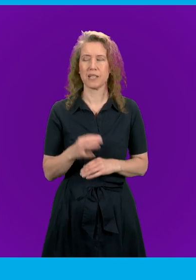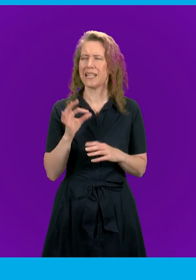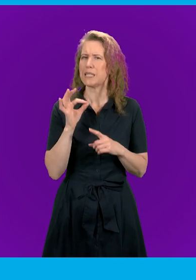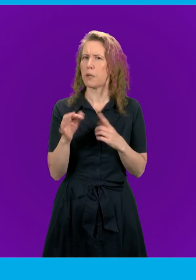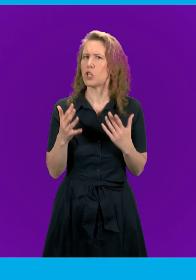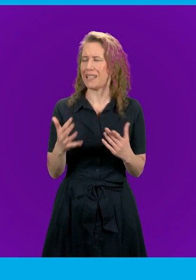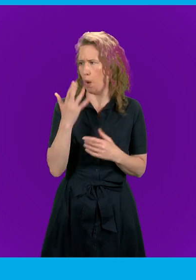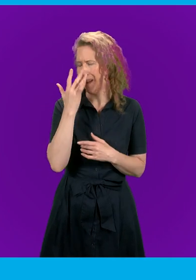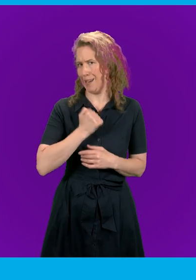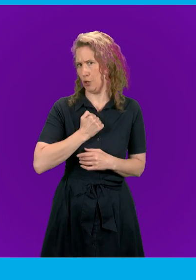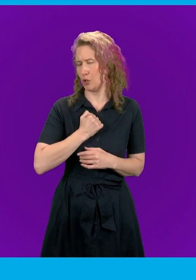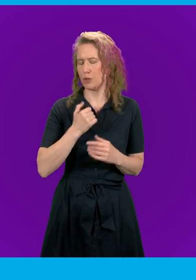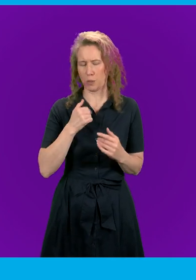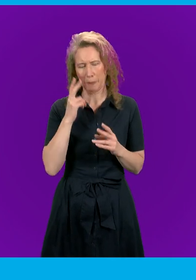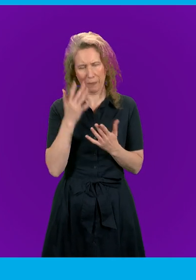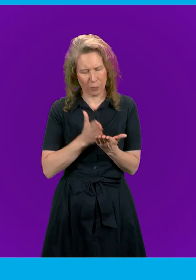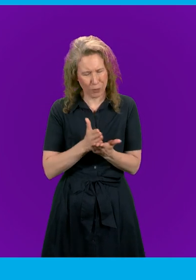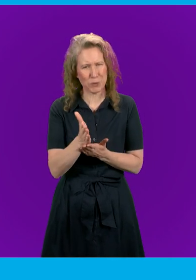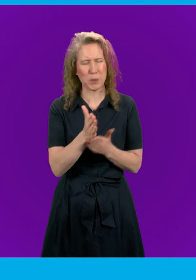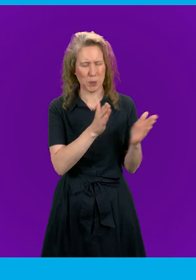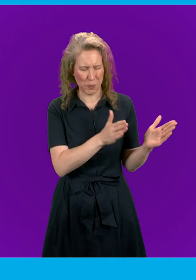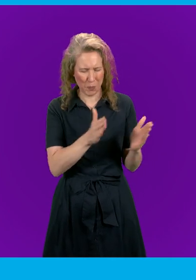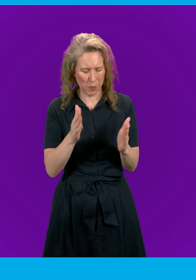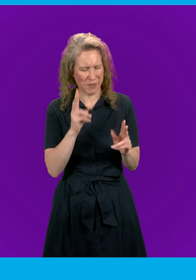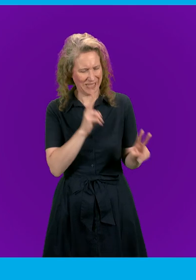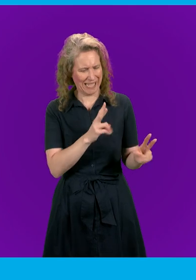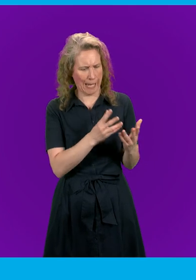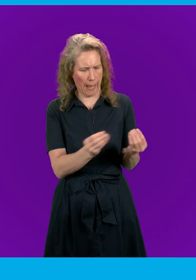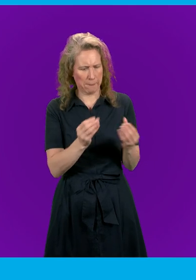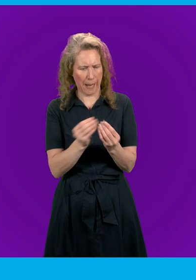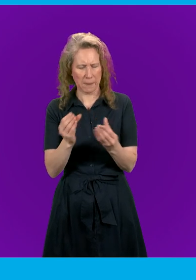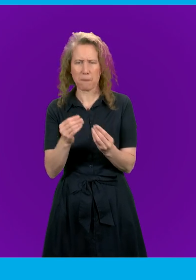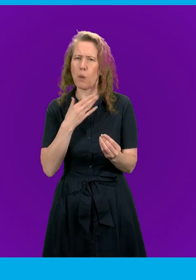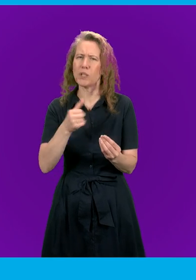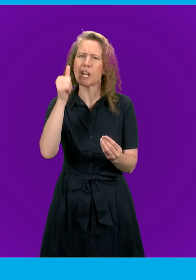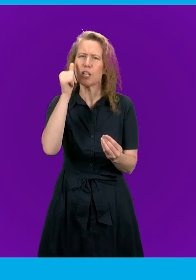the age that we are, we've kind of seen the gaps that we've needed,